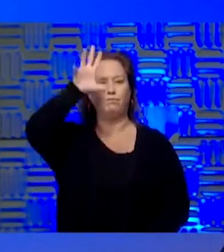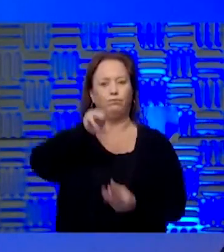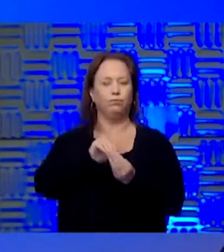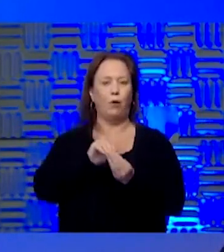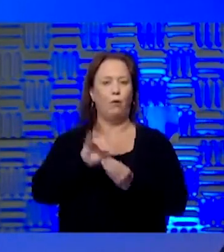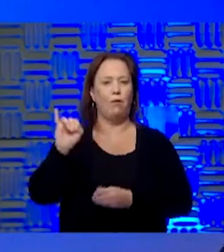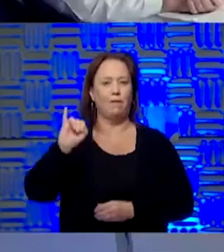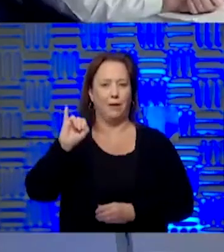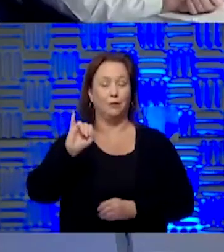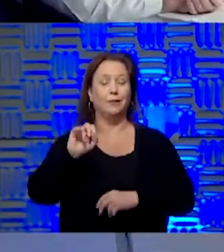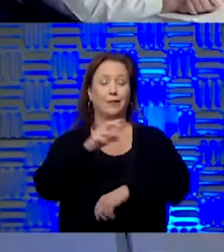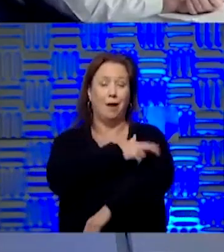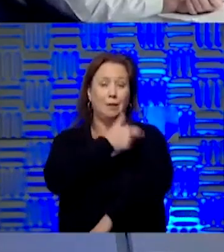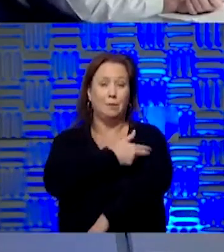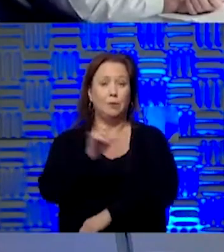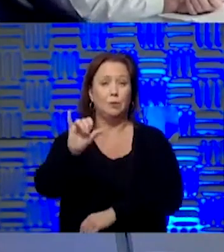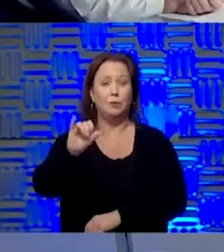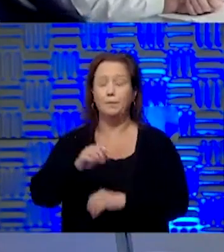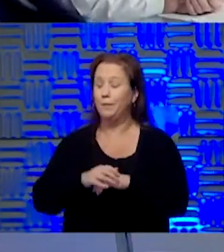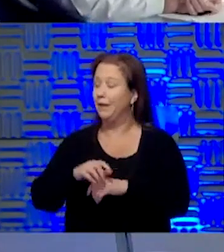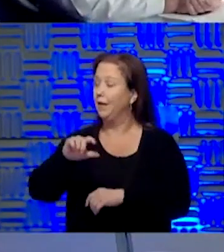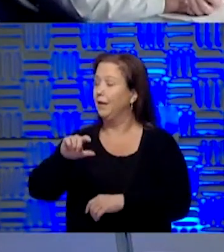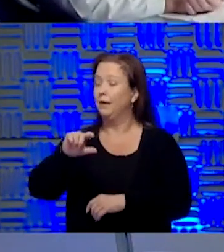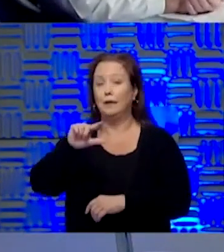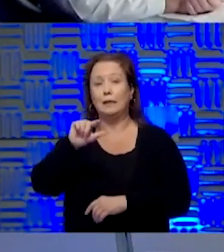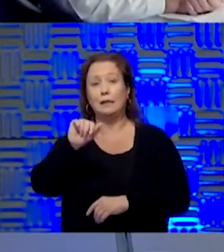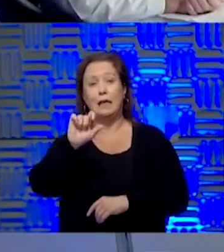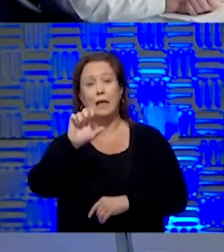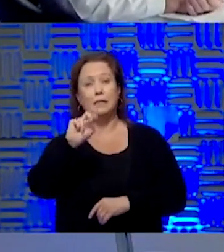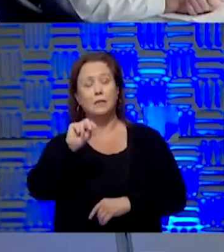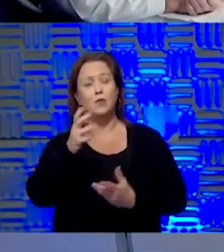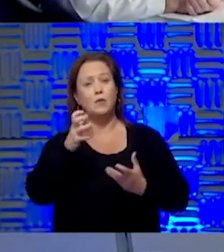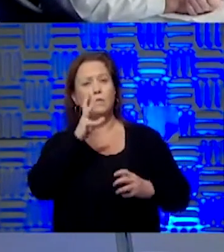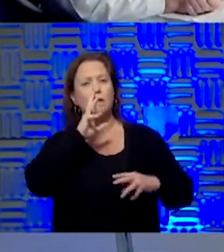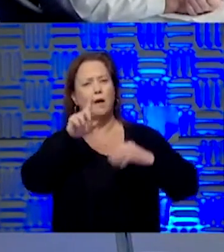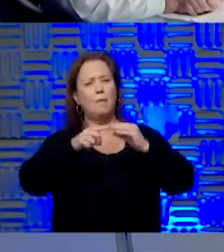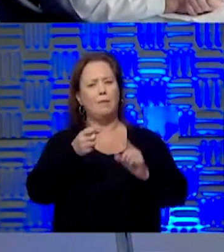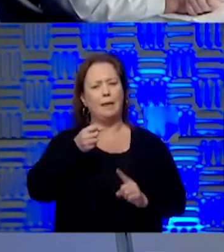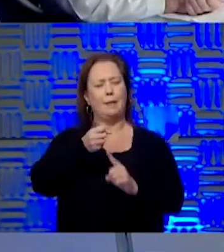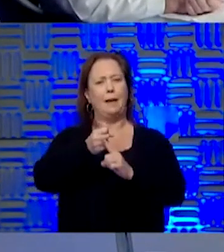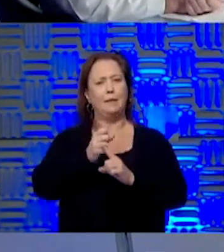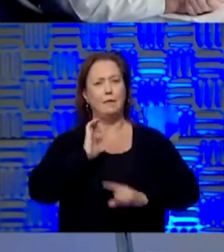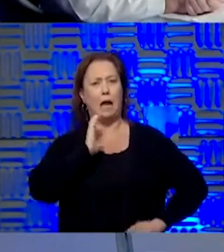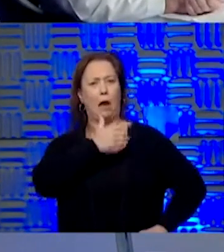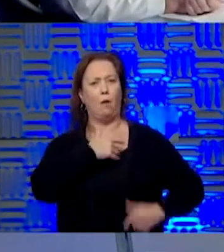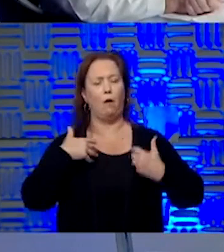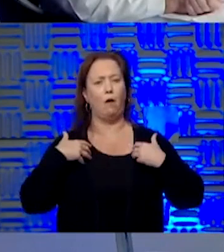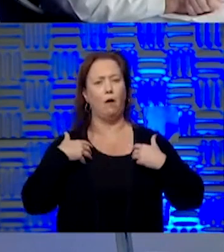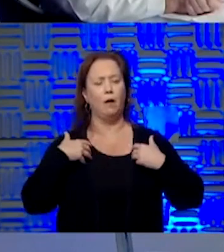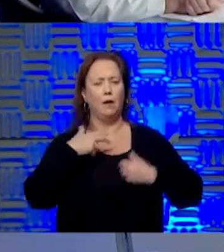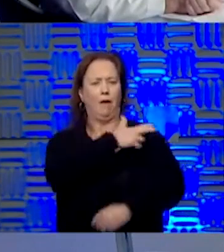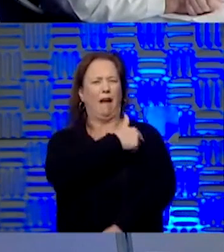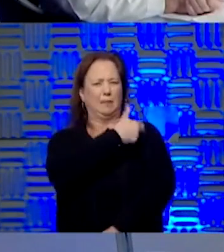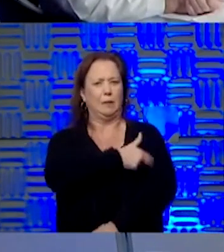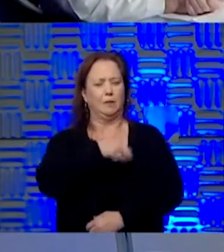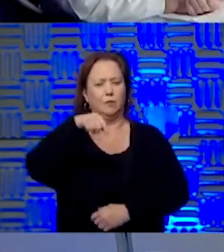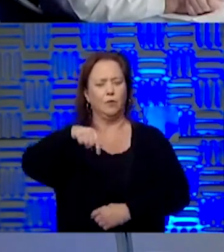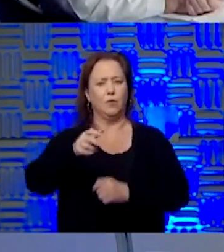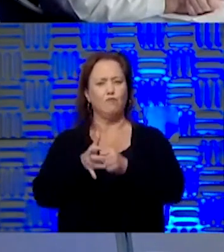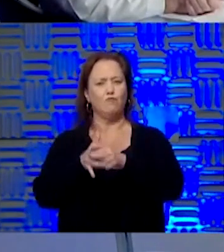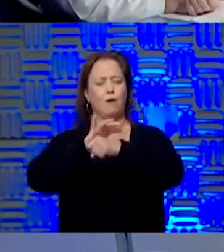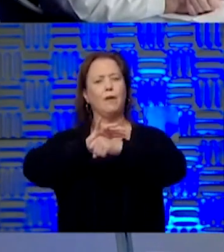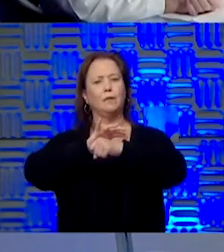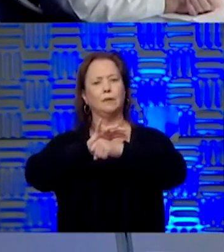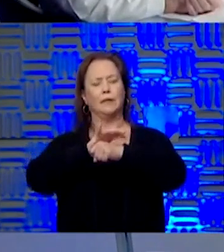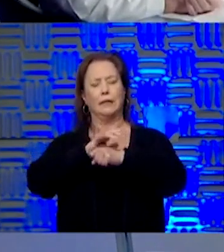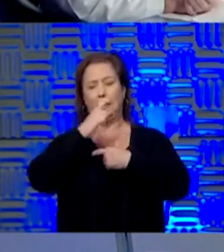well as hospitalizations. Gaston, talk a little bit about the impact to hospitals and to our hospital from the coronavirus. And I know one of the